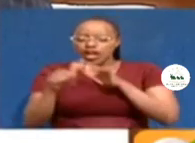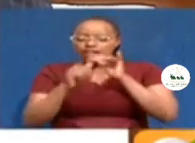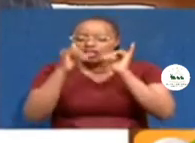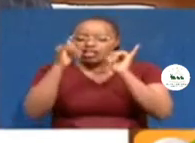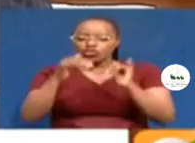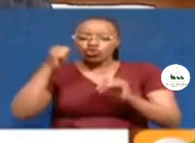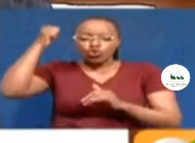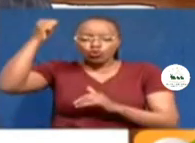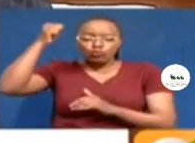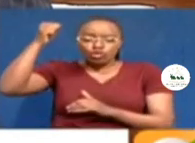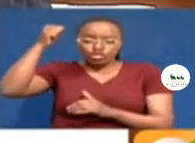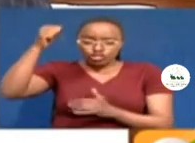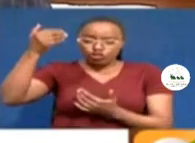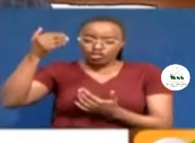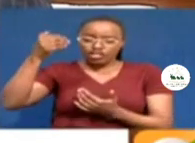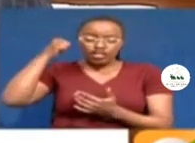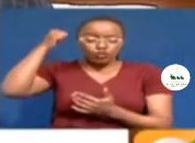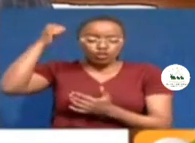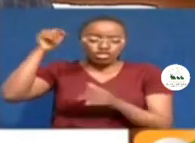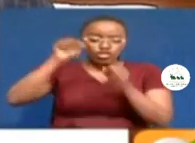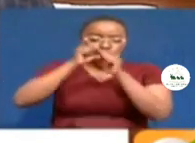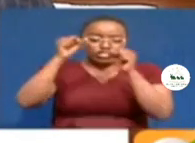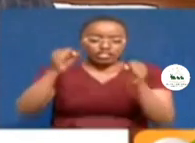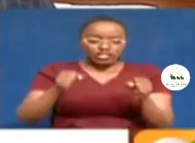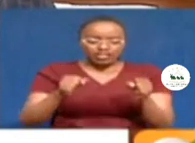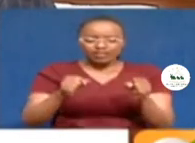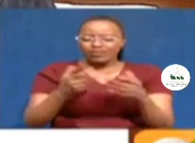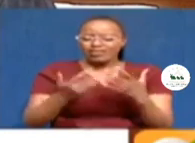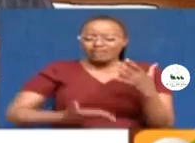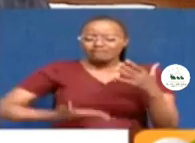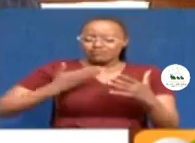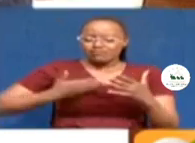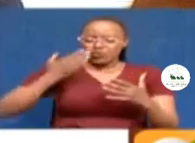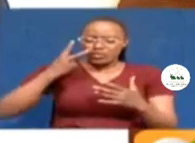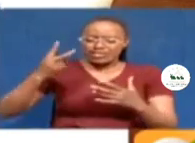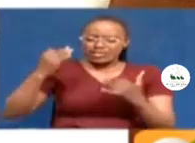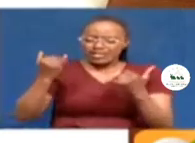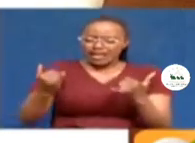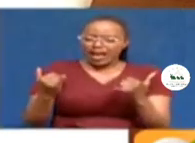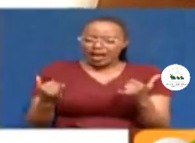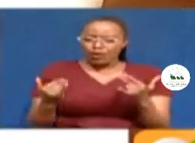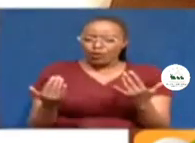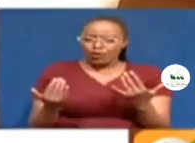new political dispensation, the tantrums we see now,